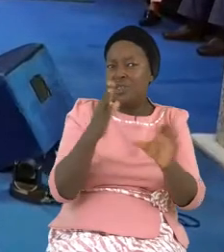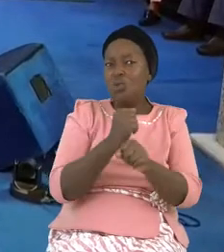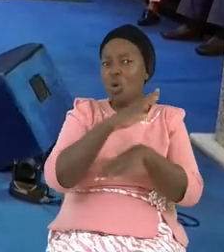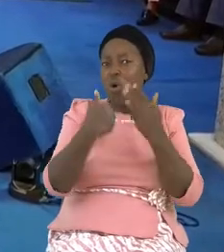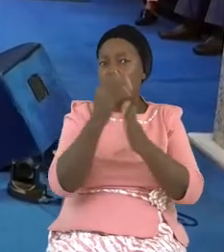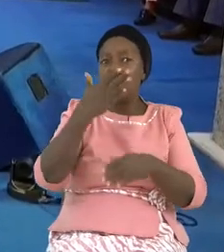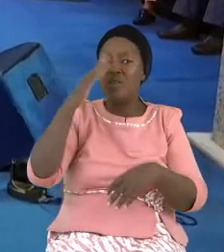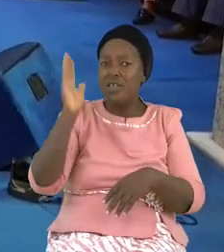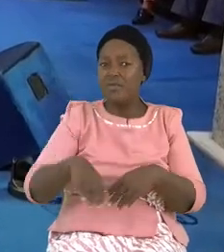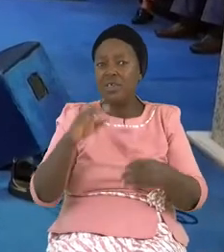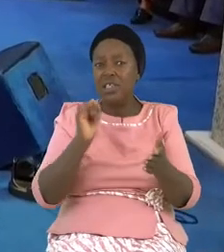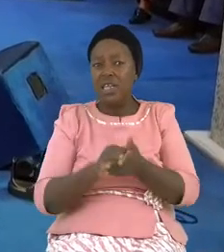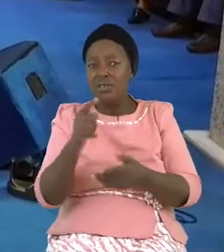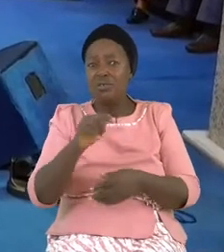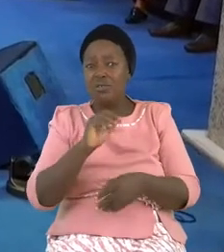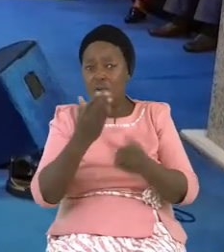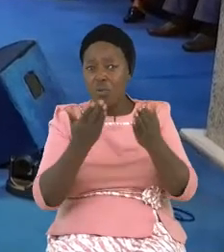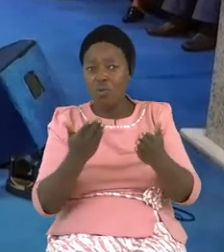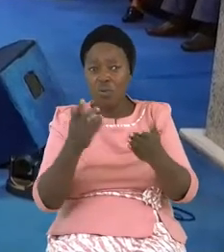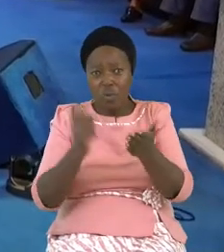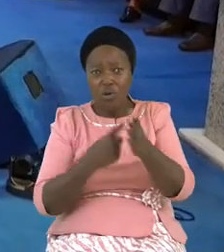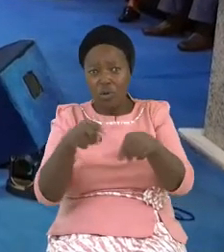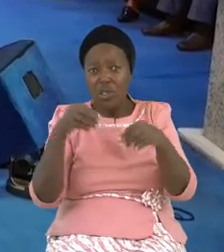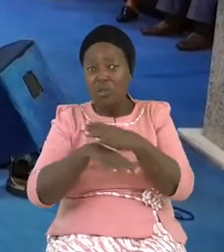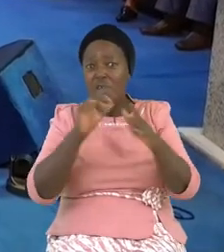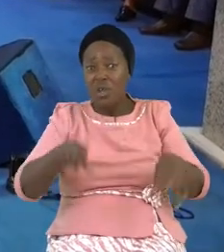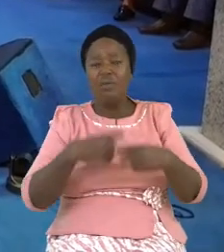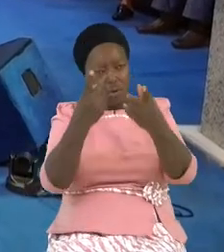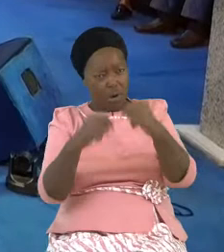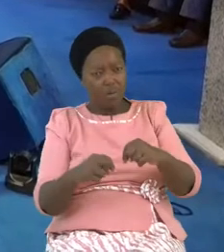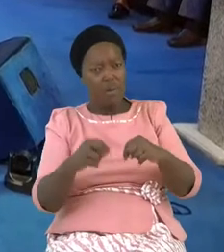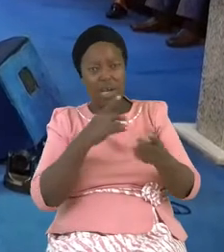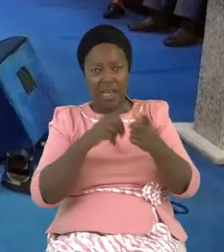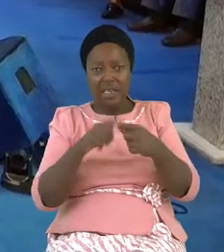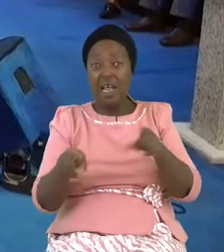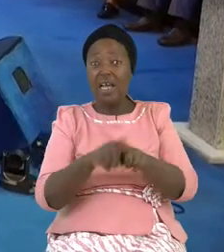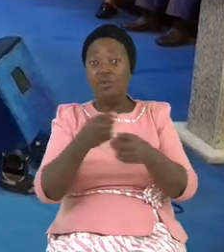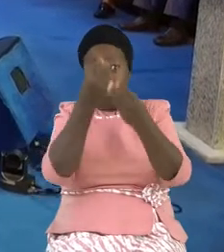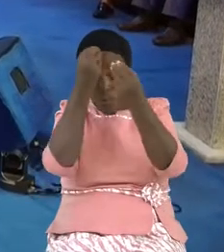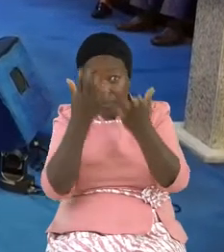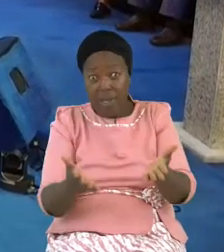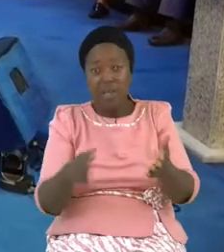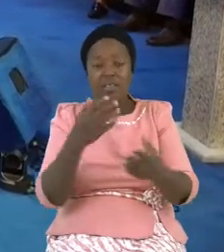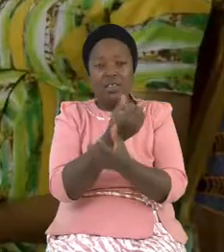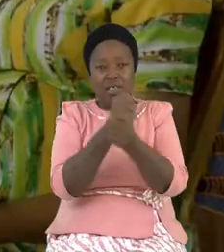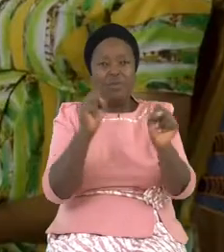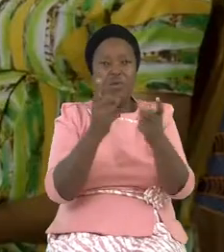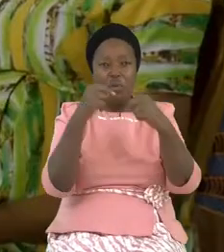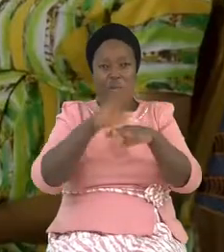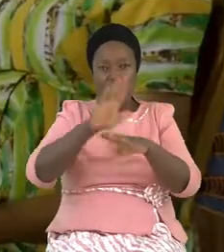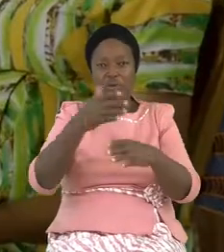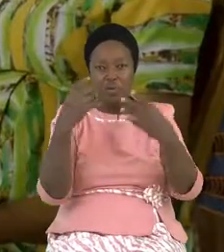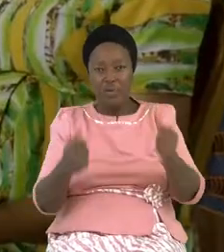that you ever committed in your life. Come, and as you come, salvation will come upon you immediately.